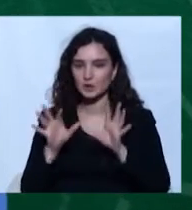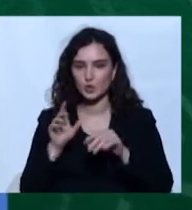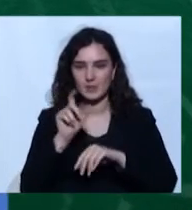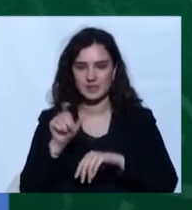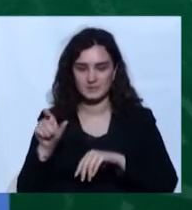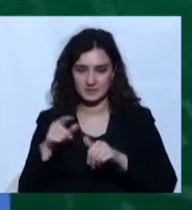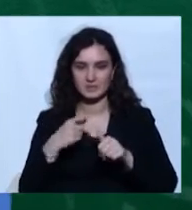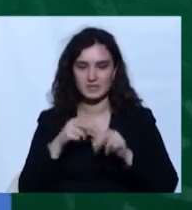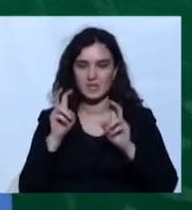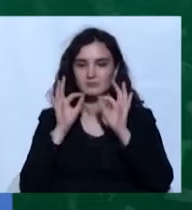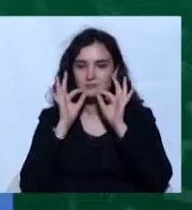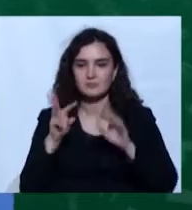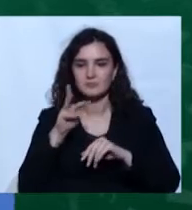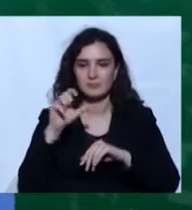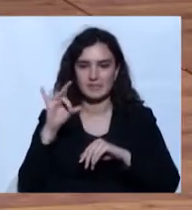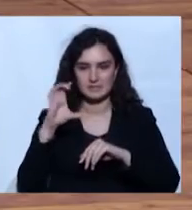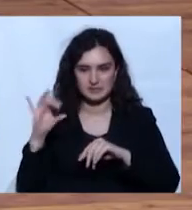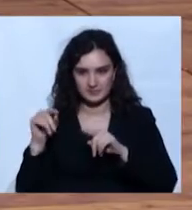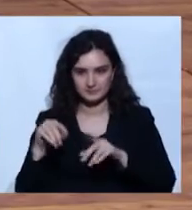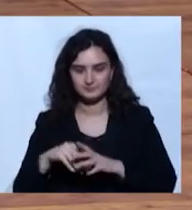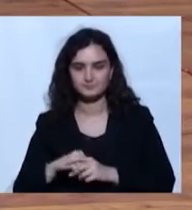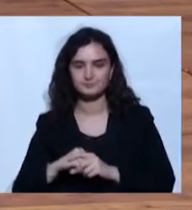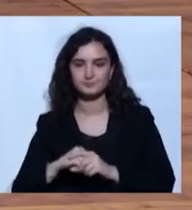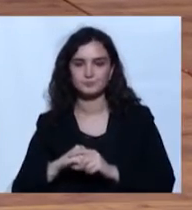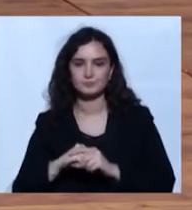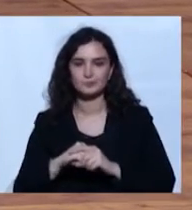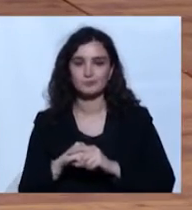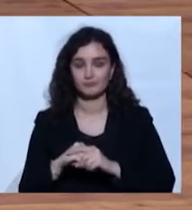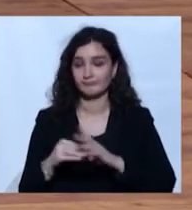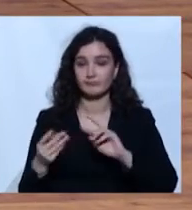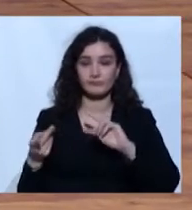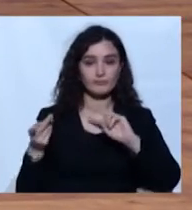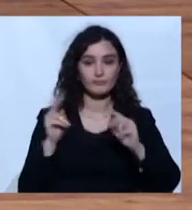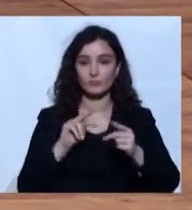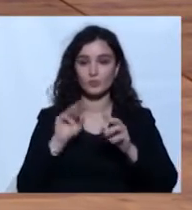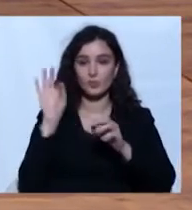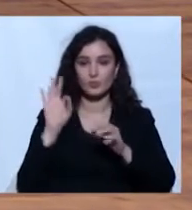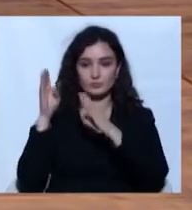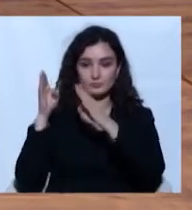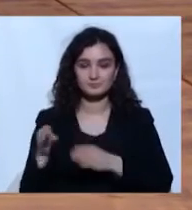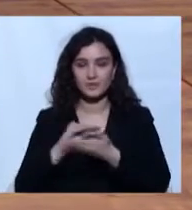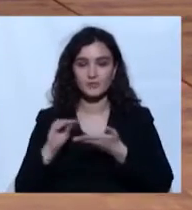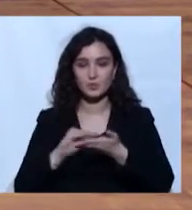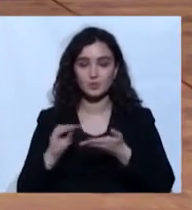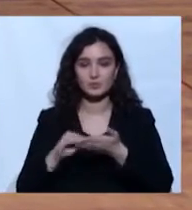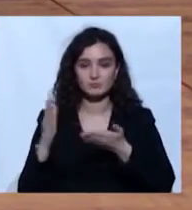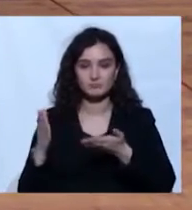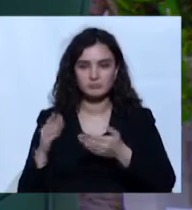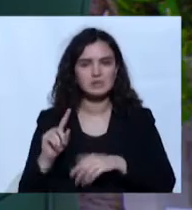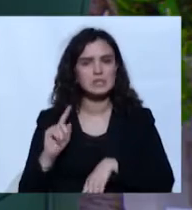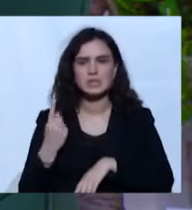when you forgive other people. Yes, that is a great word. That brings us to talking about the